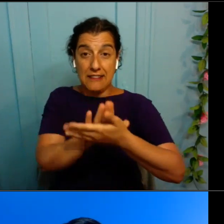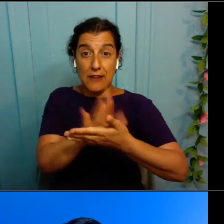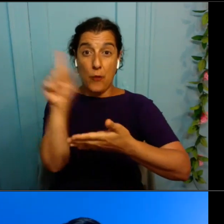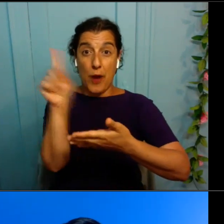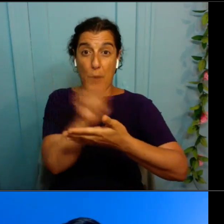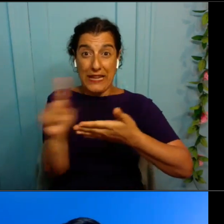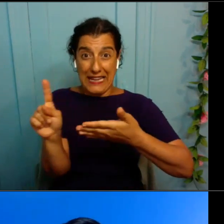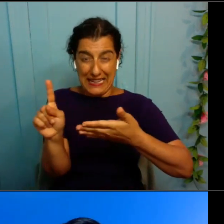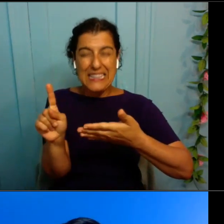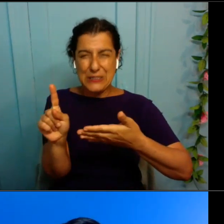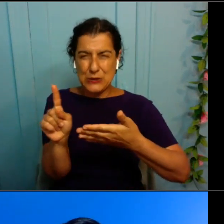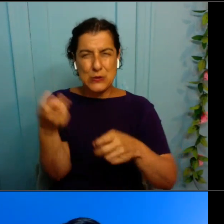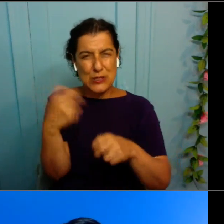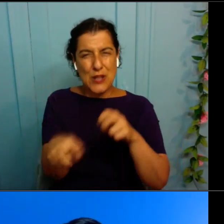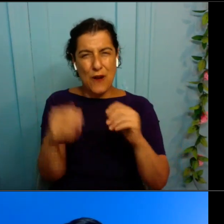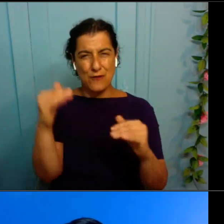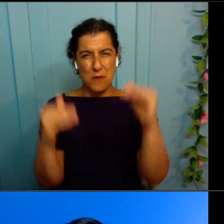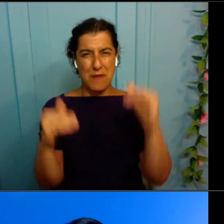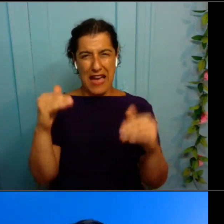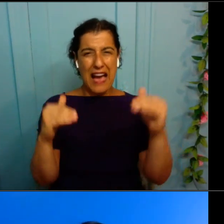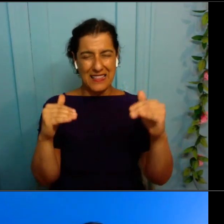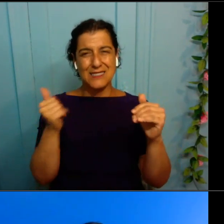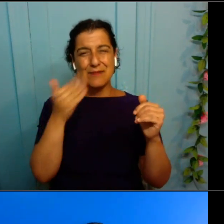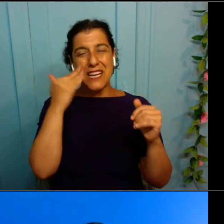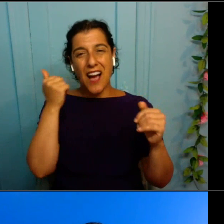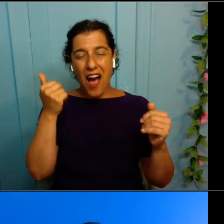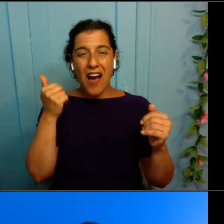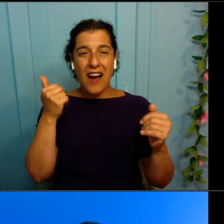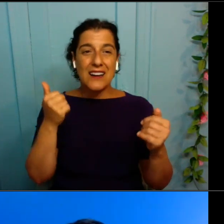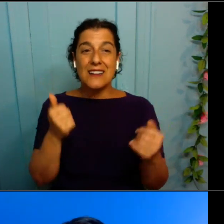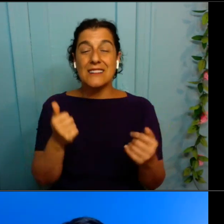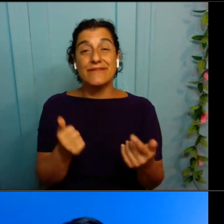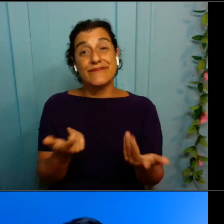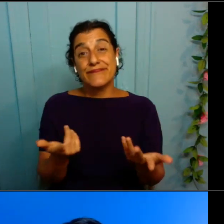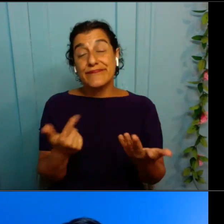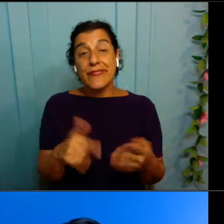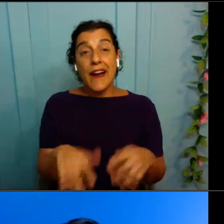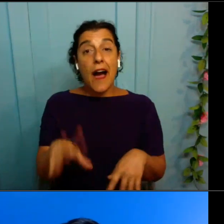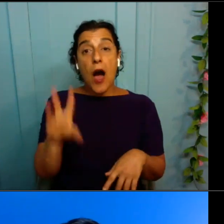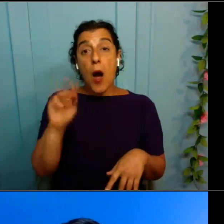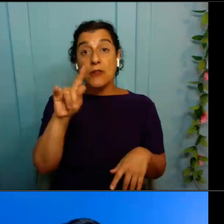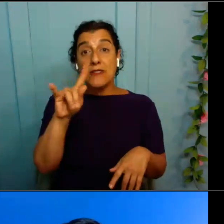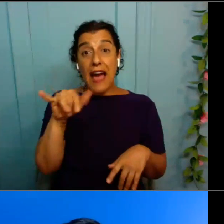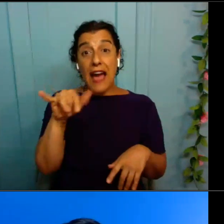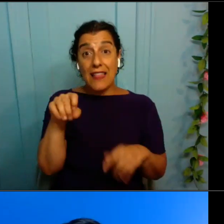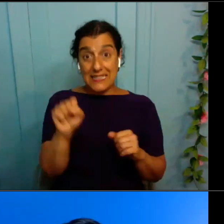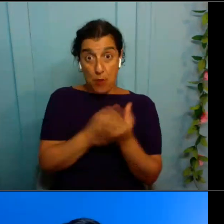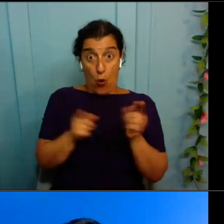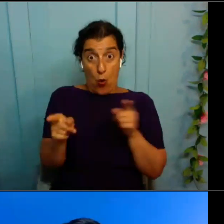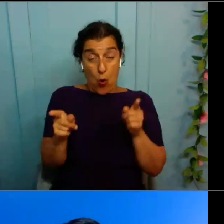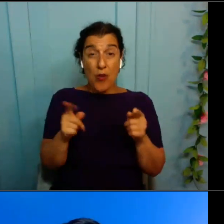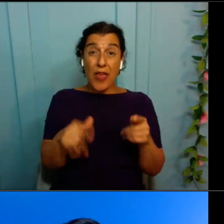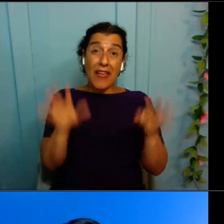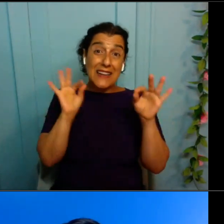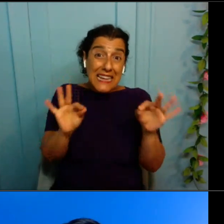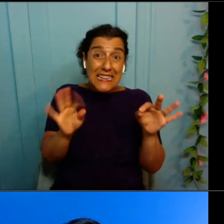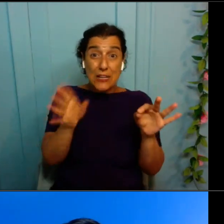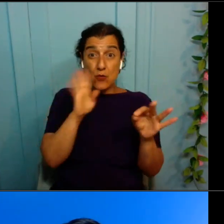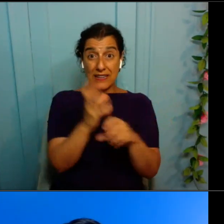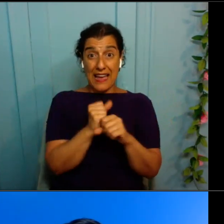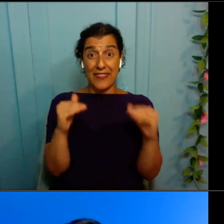Yeah, it's tough to balance this because ideally both modalities would get equal time, but then the students aren't going to